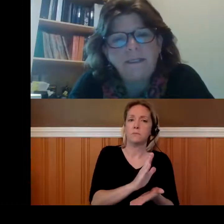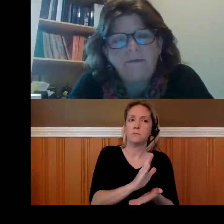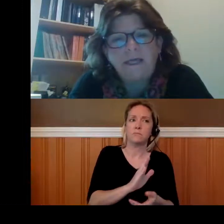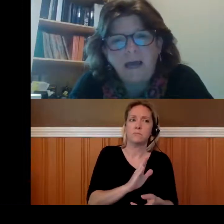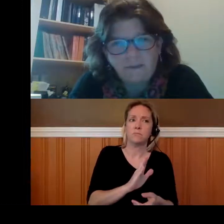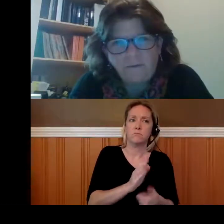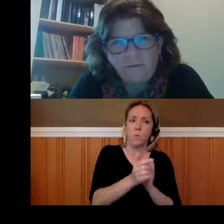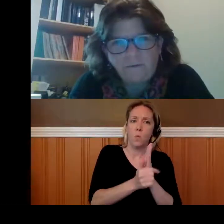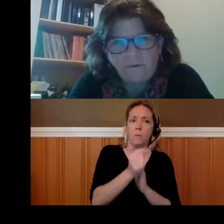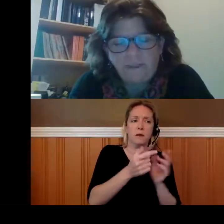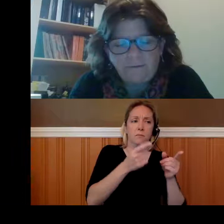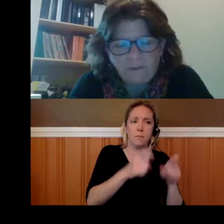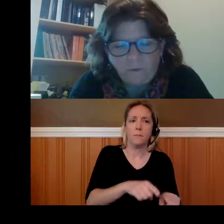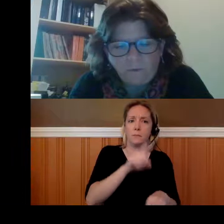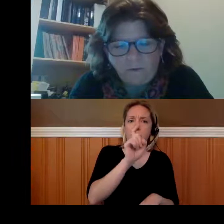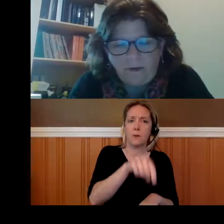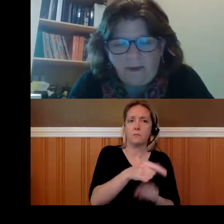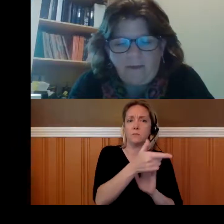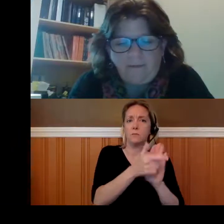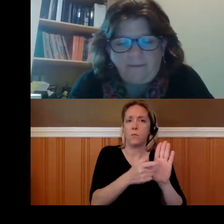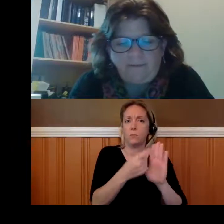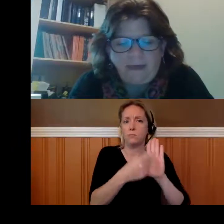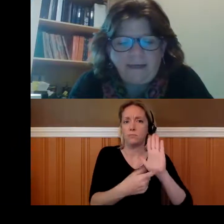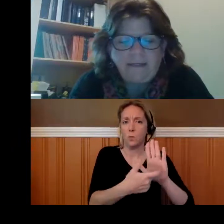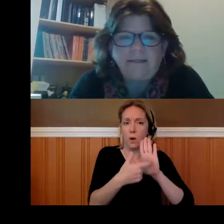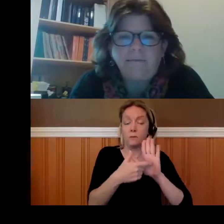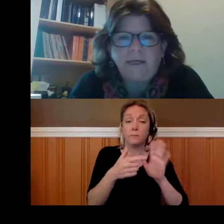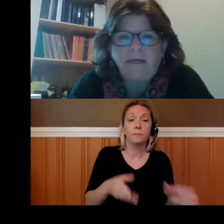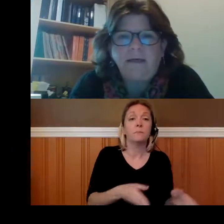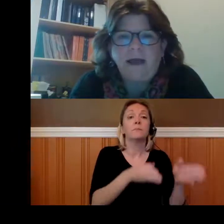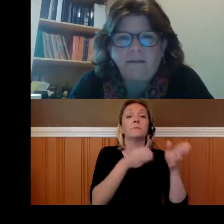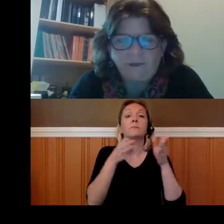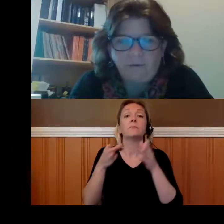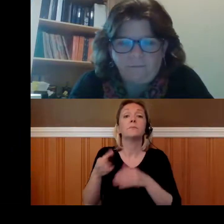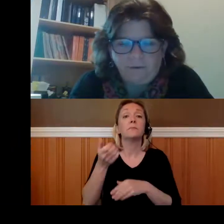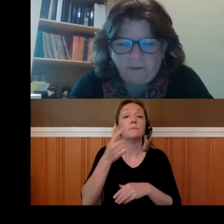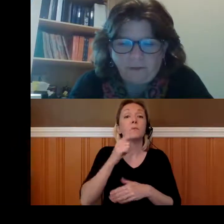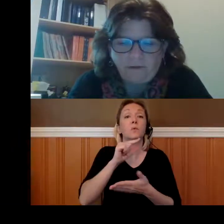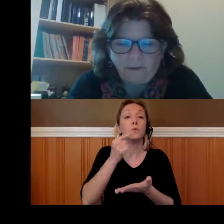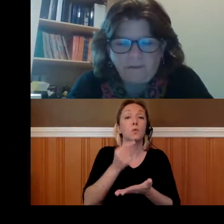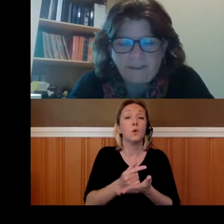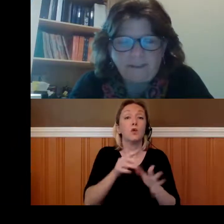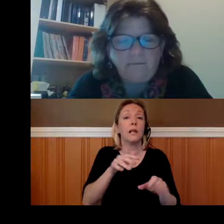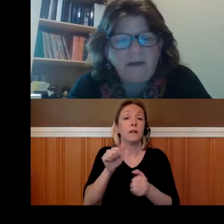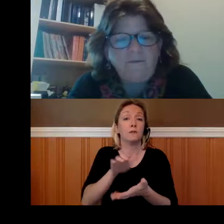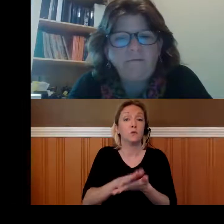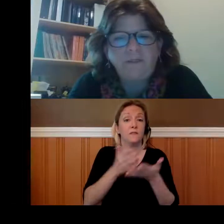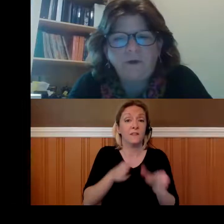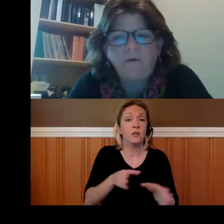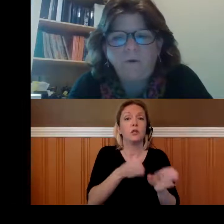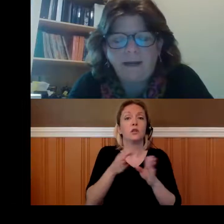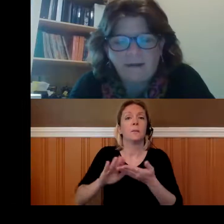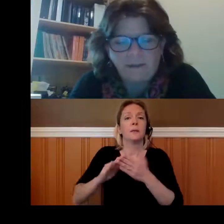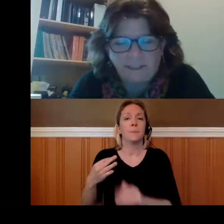leaves high school or leaves school, then they need to be eligible for those adult services. And many families don't